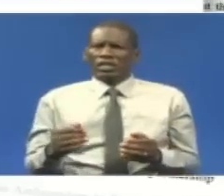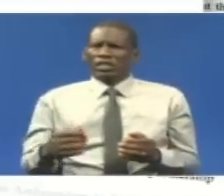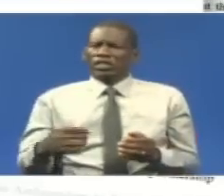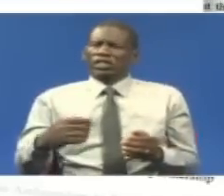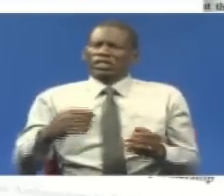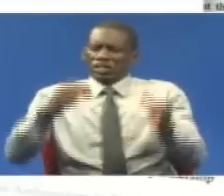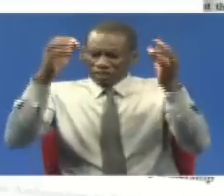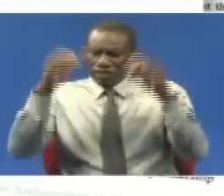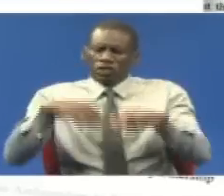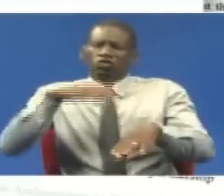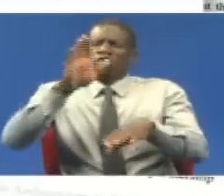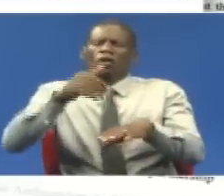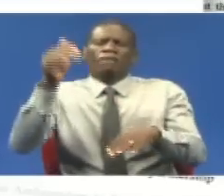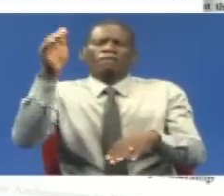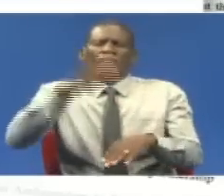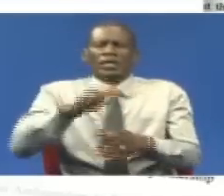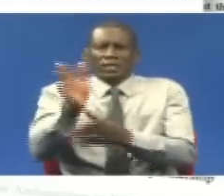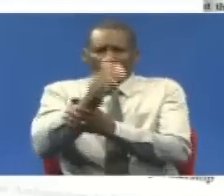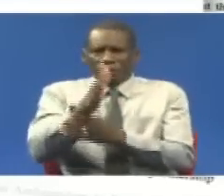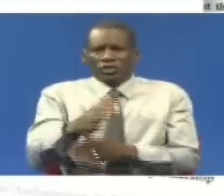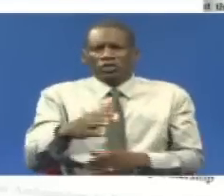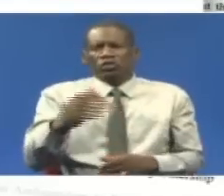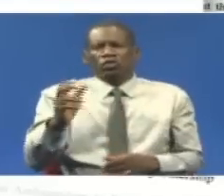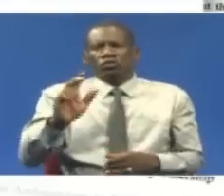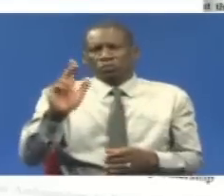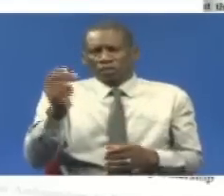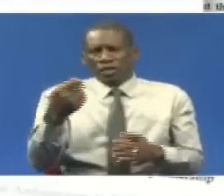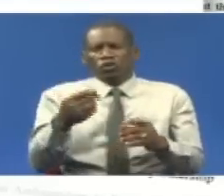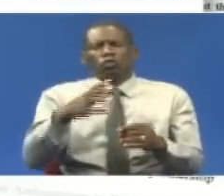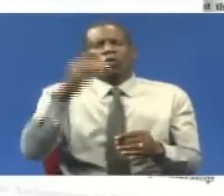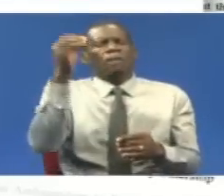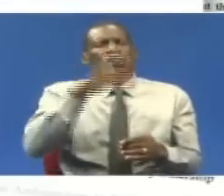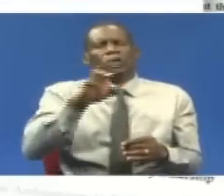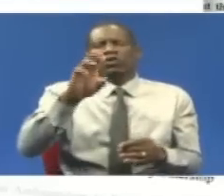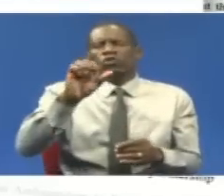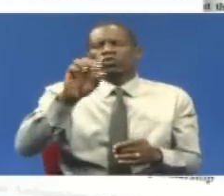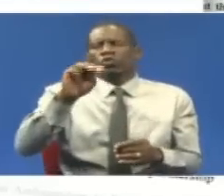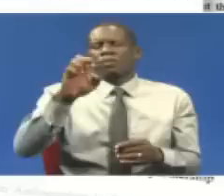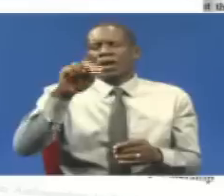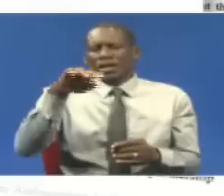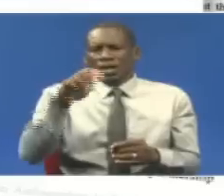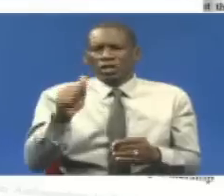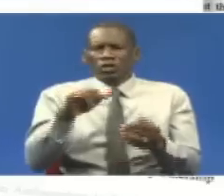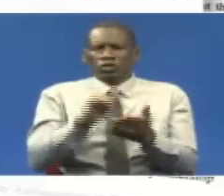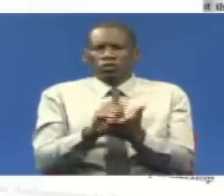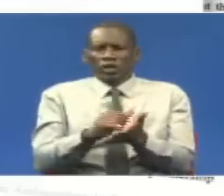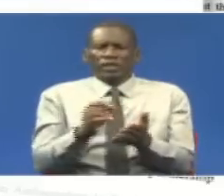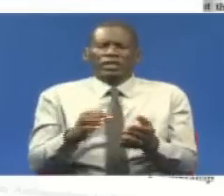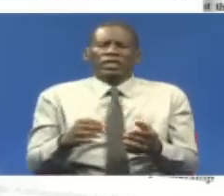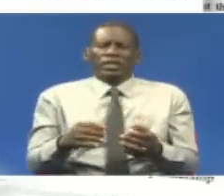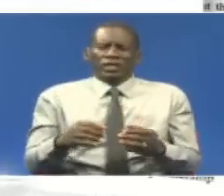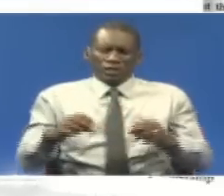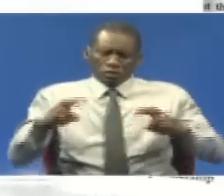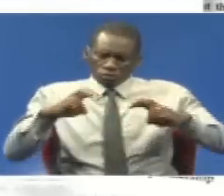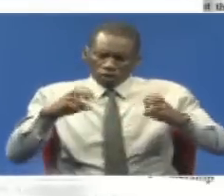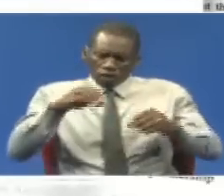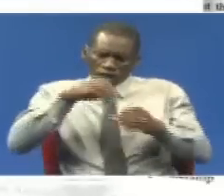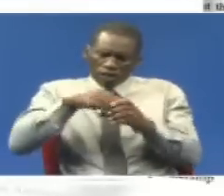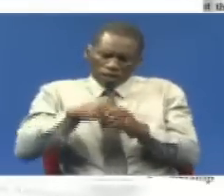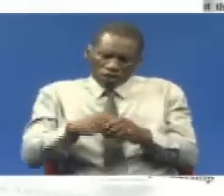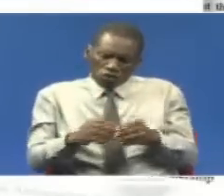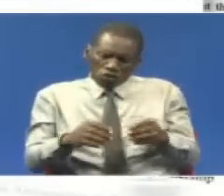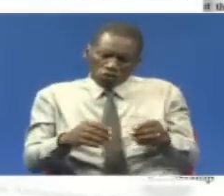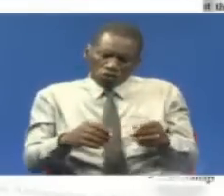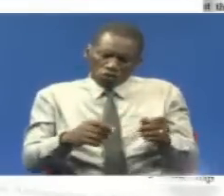Kenya should urgently return to Romania so that necessary procedures, including the determination of the internal measures